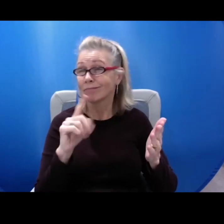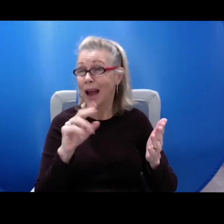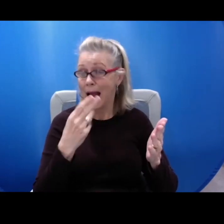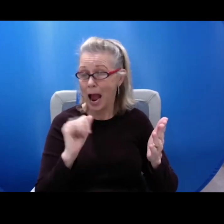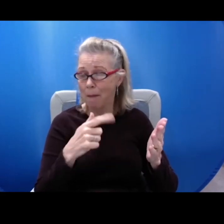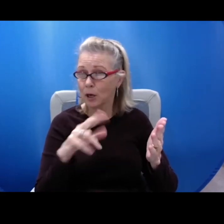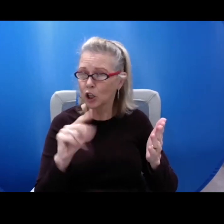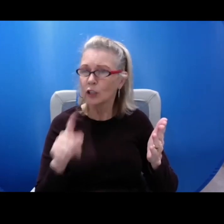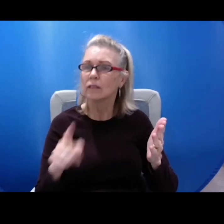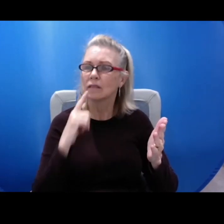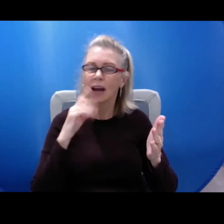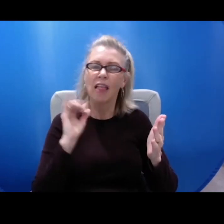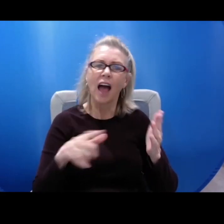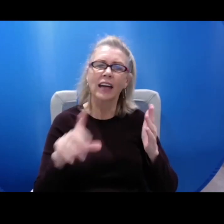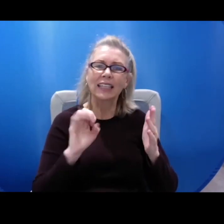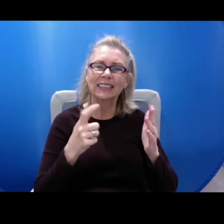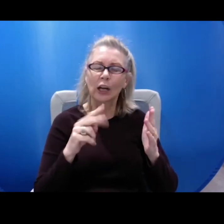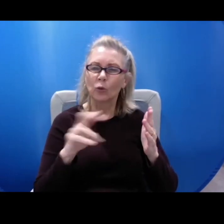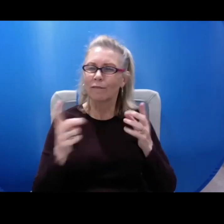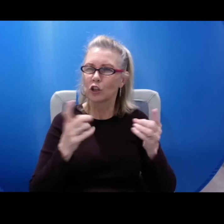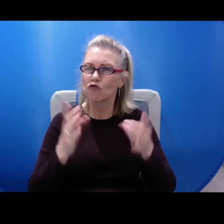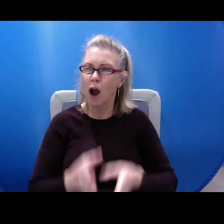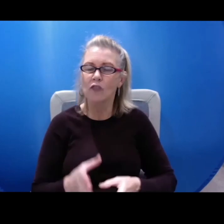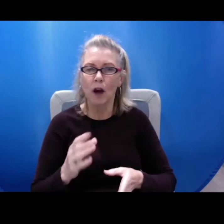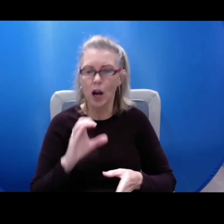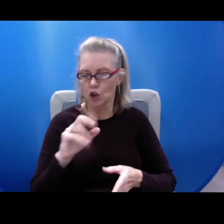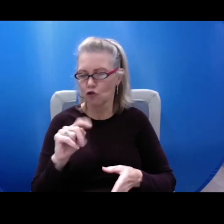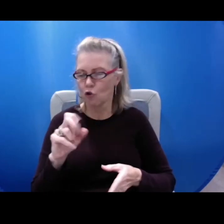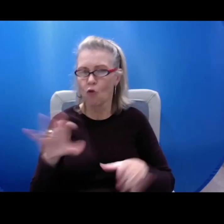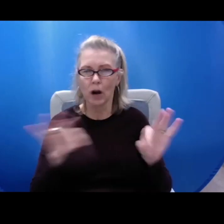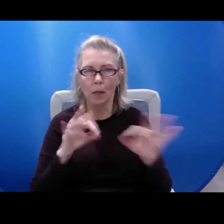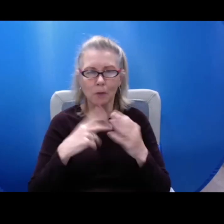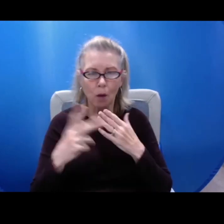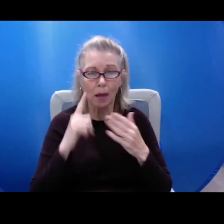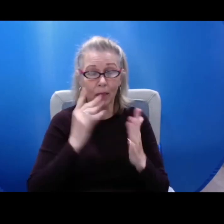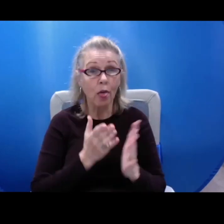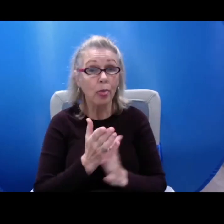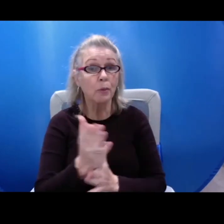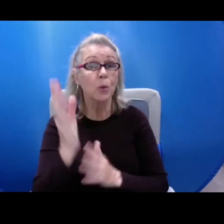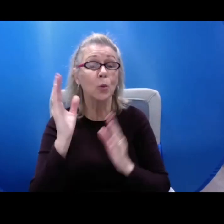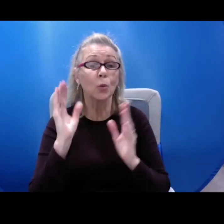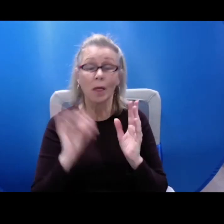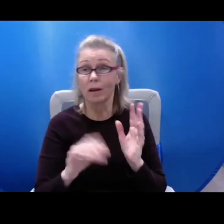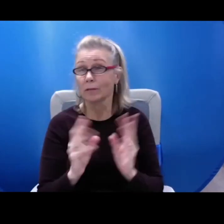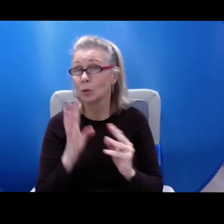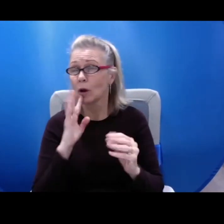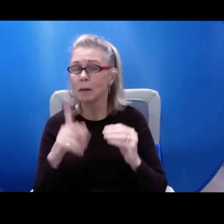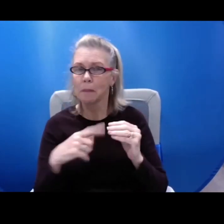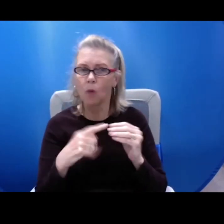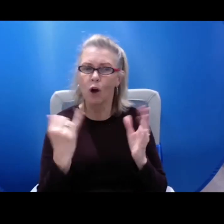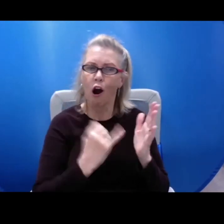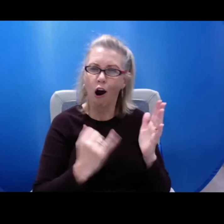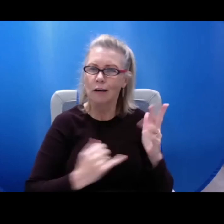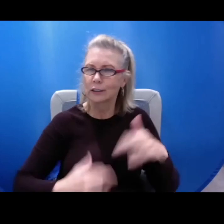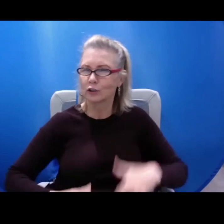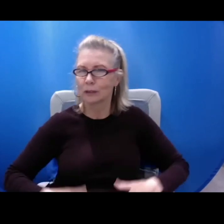International Studio and Curatorial Program. And I think throughout the symposium, we've spoken mostly of artist residencies, but I think